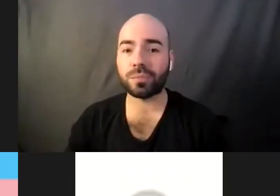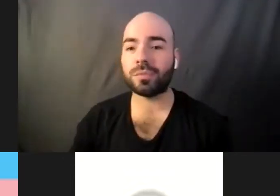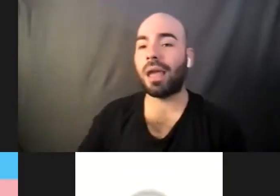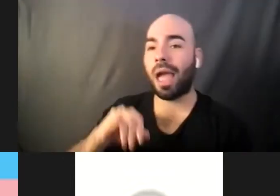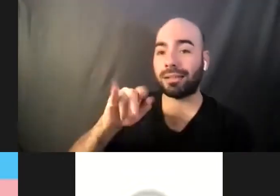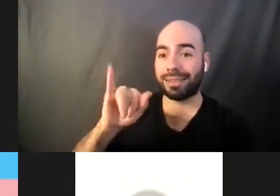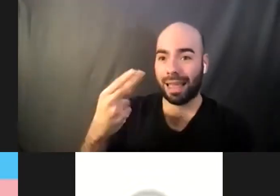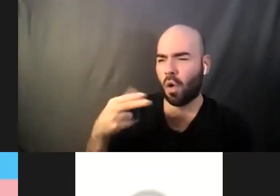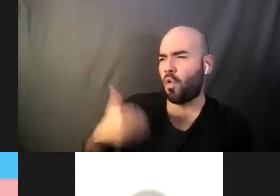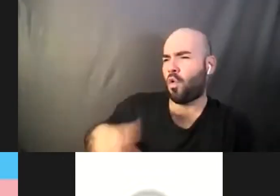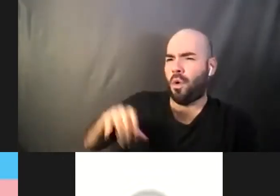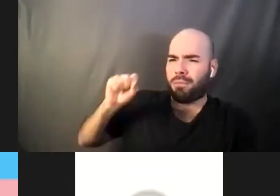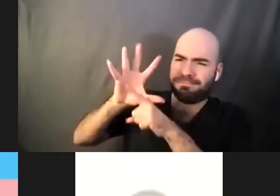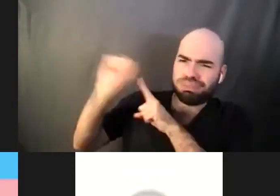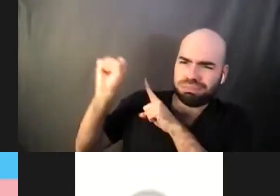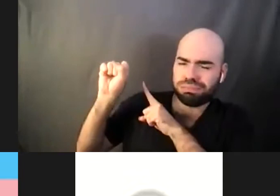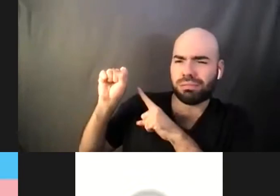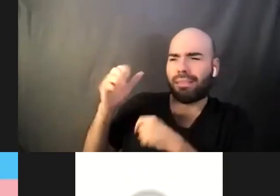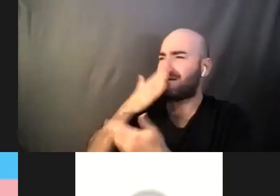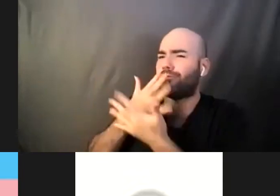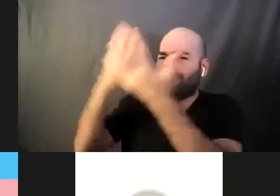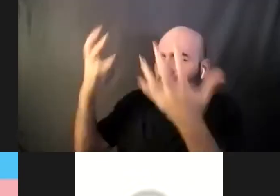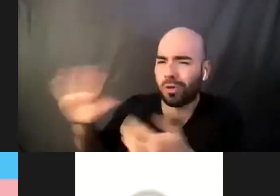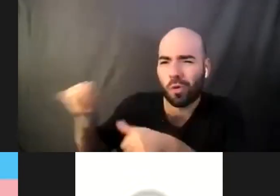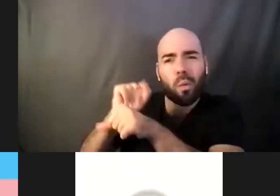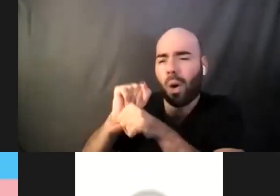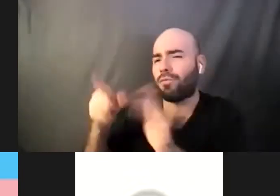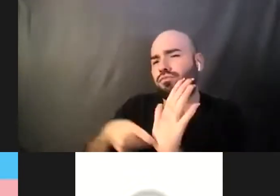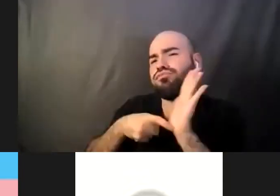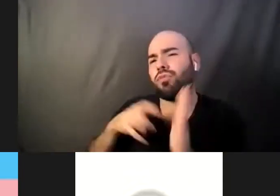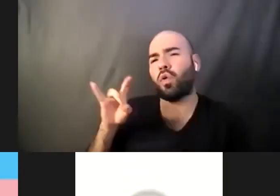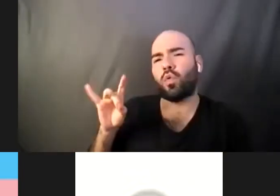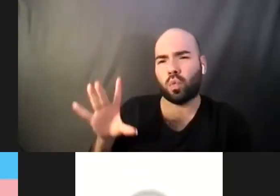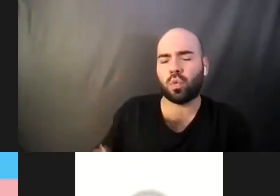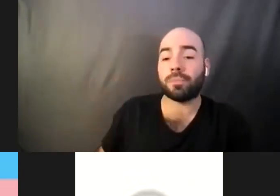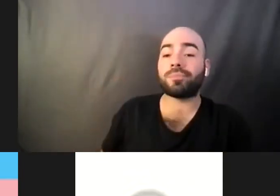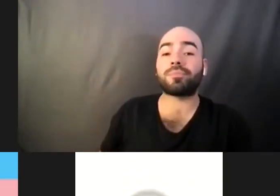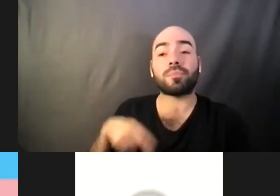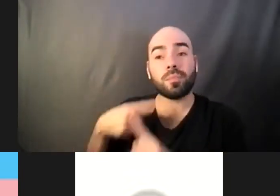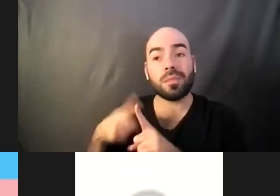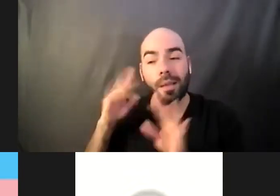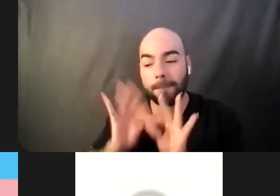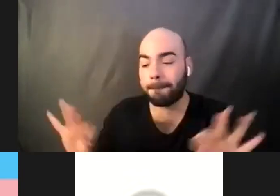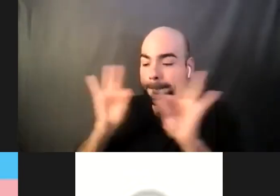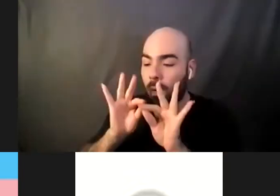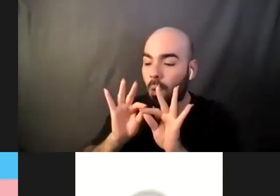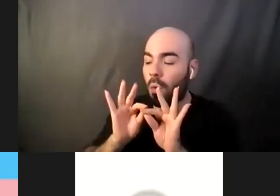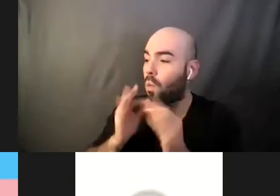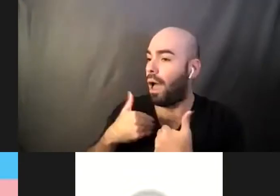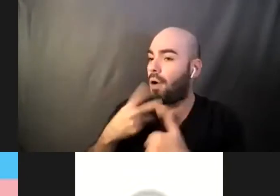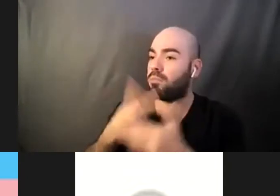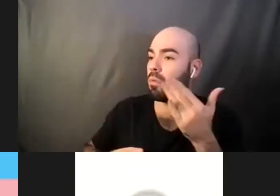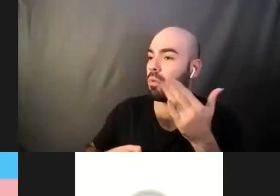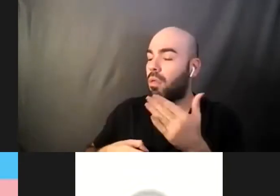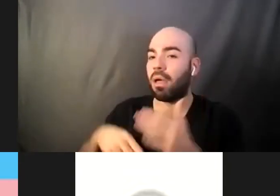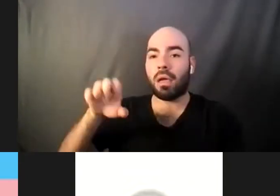much for being with us, because I think the work that you're doing is so necessary. And also, I think it's very important that we have both